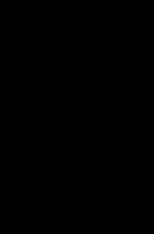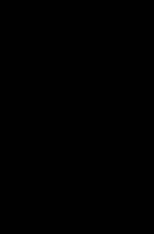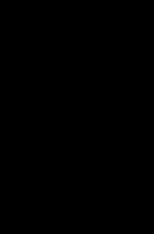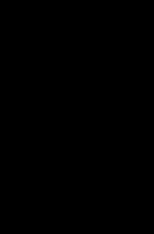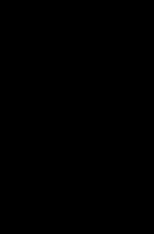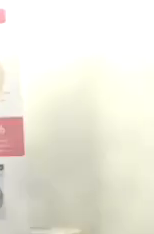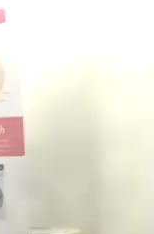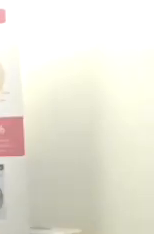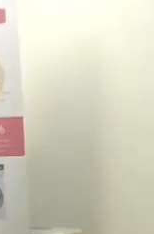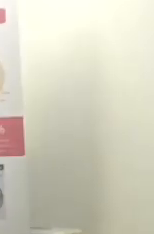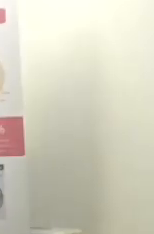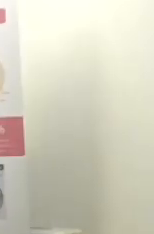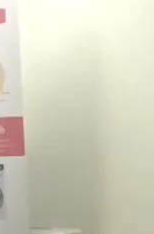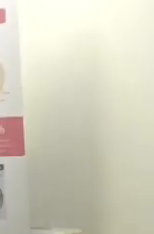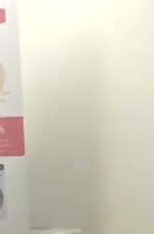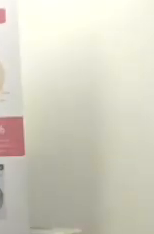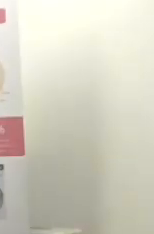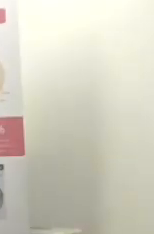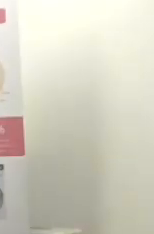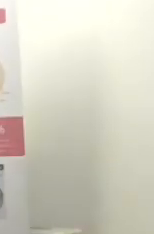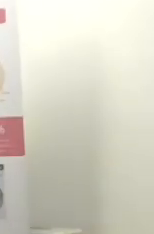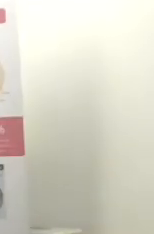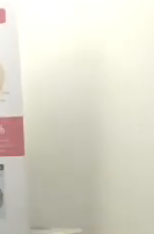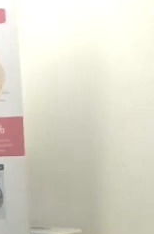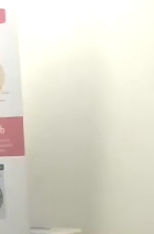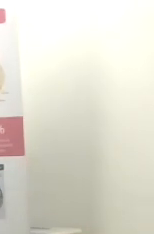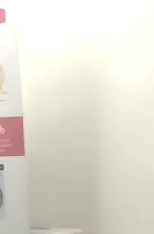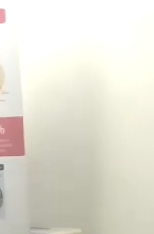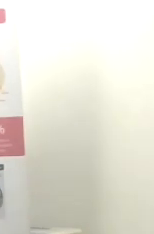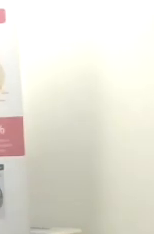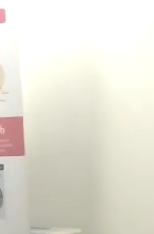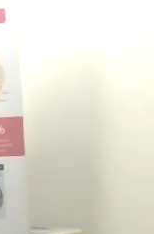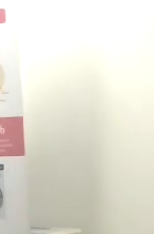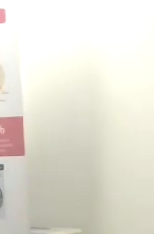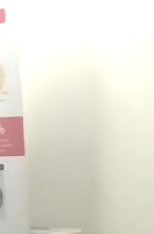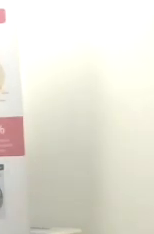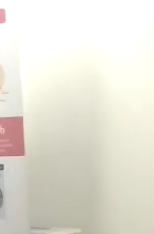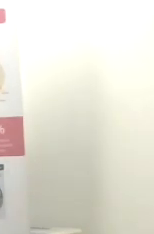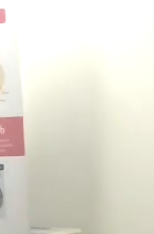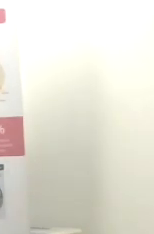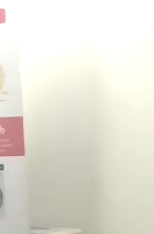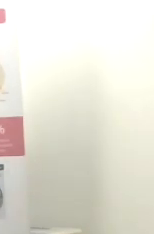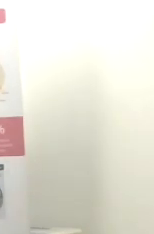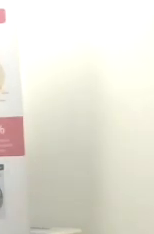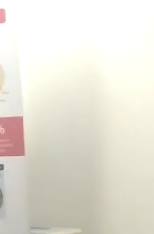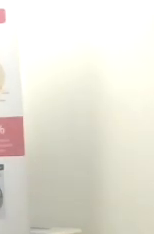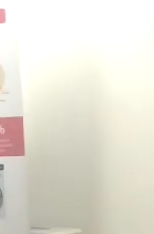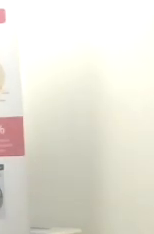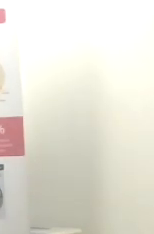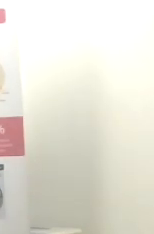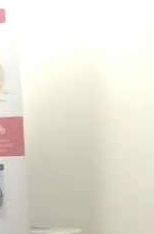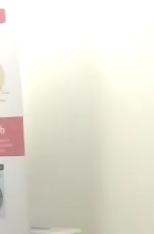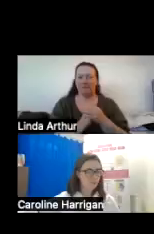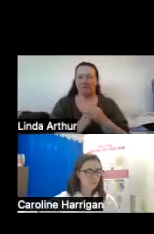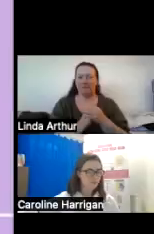Hello, my name is Caroline, and as Claire said, I'm based in the Western Trust, and we will get our